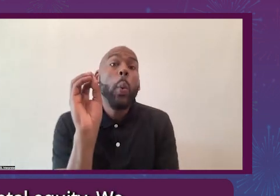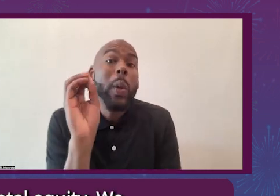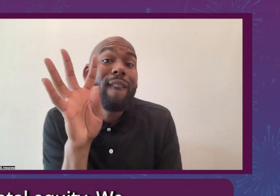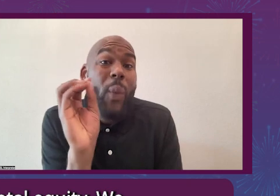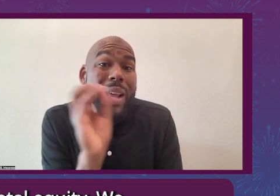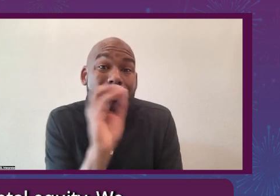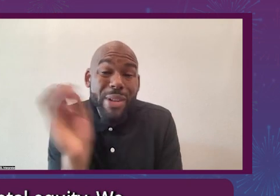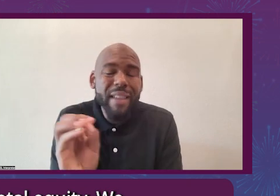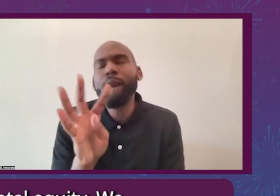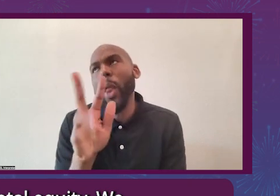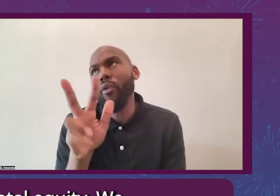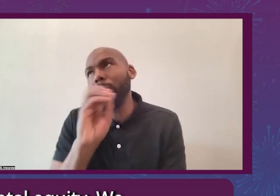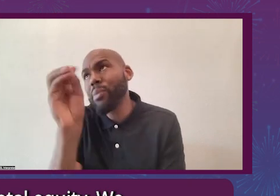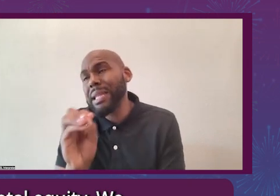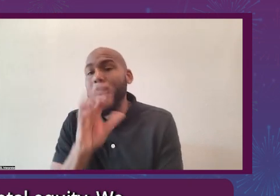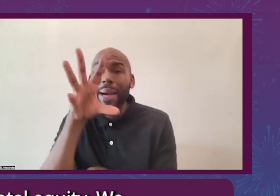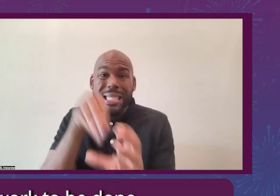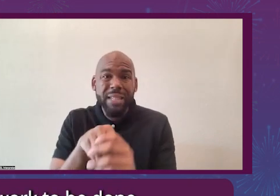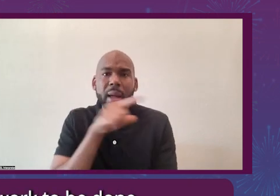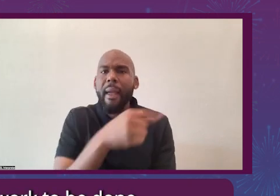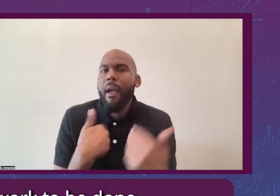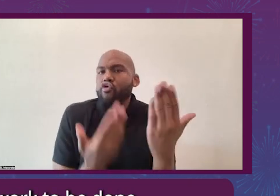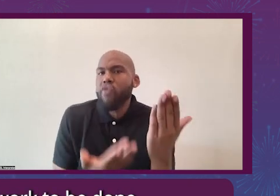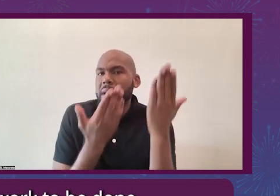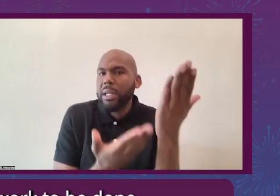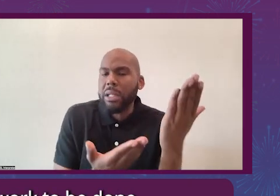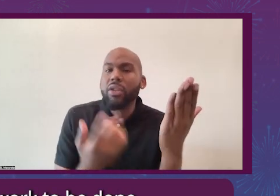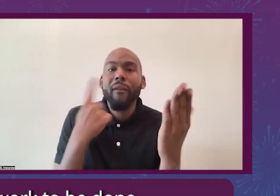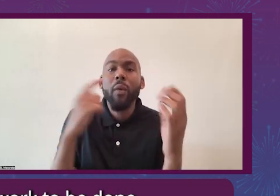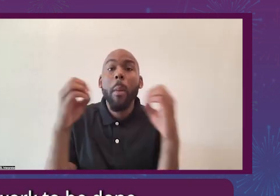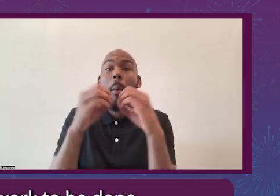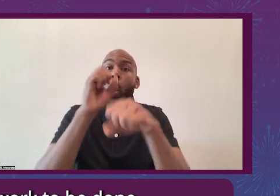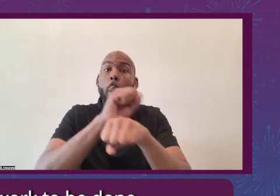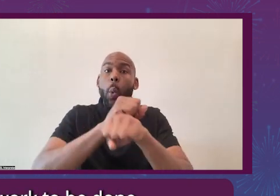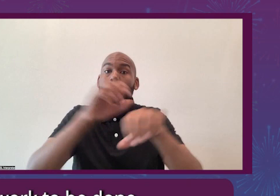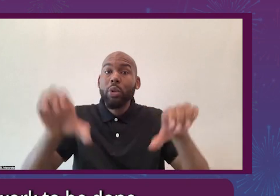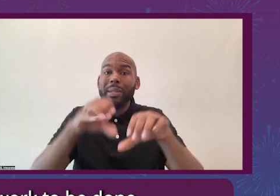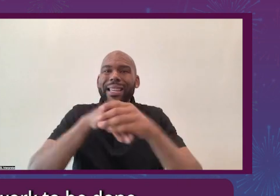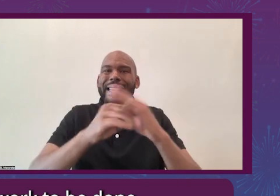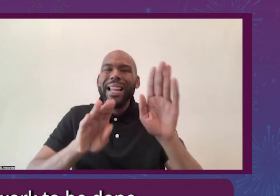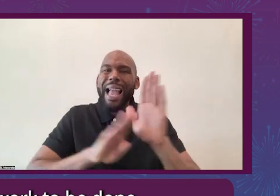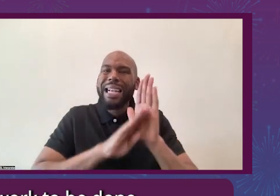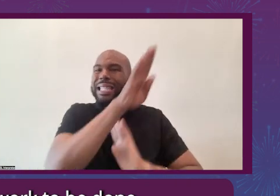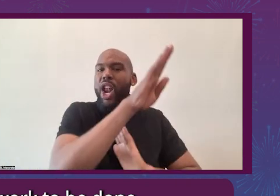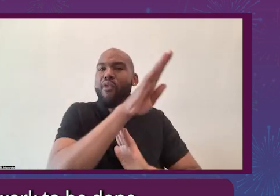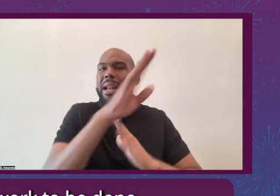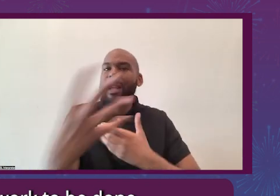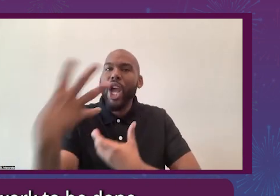that 43% of our focus group participants had recommendations for more work to be done in